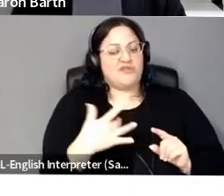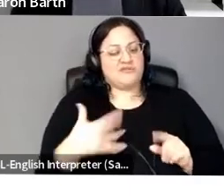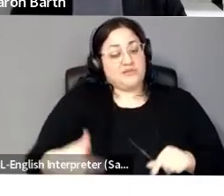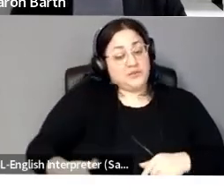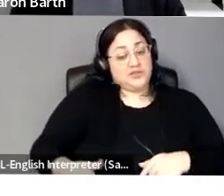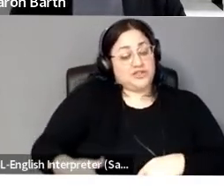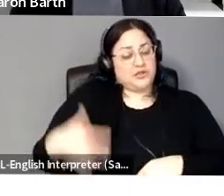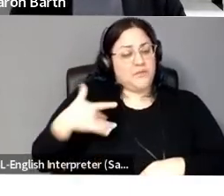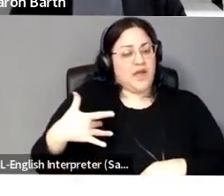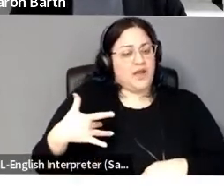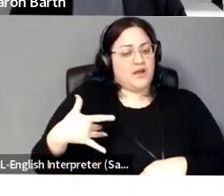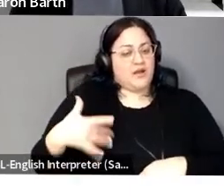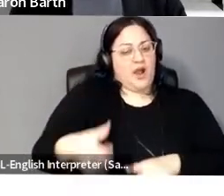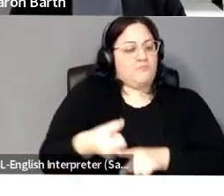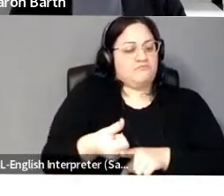So